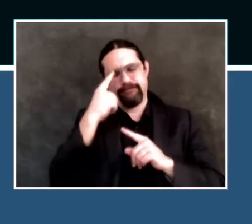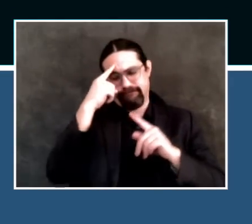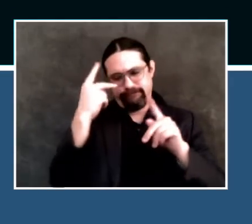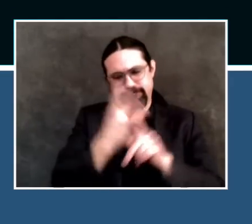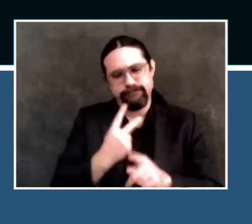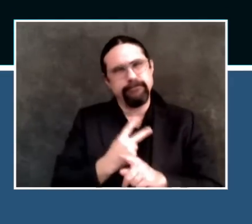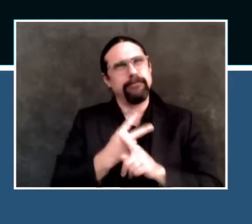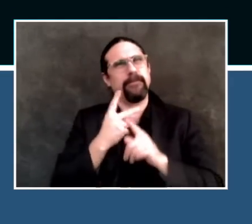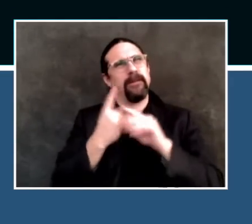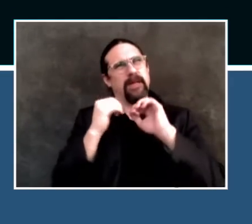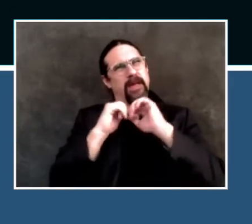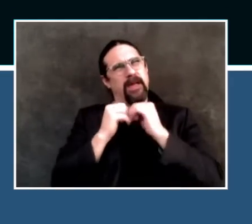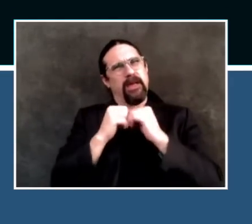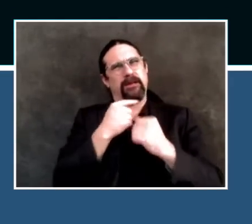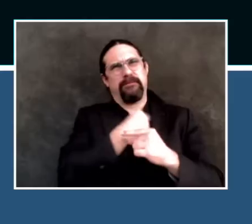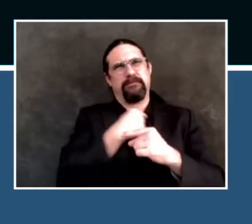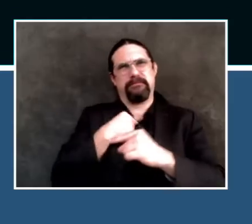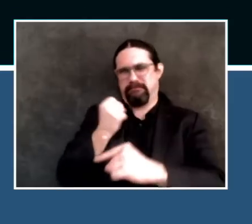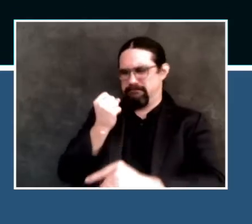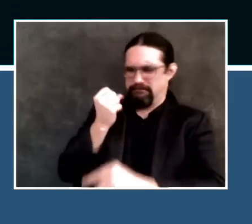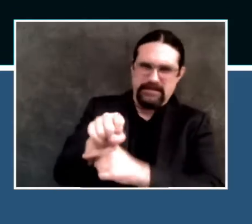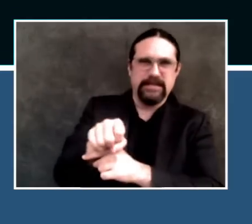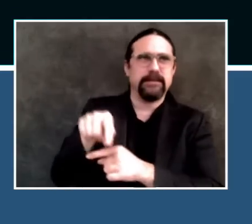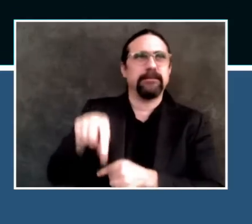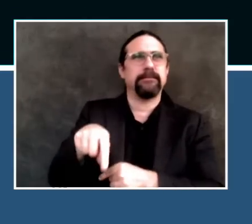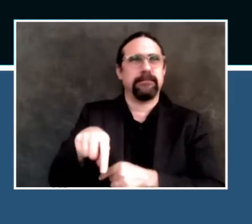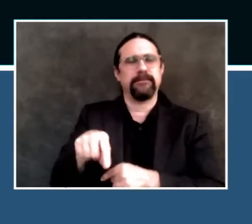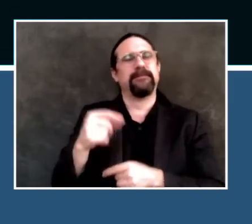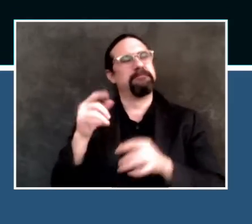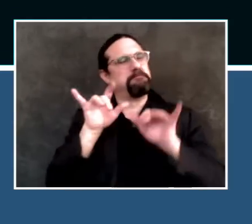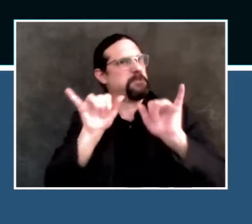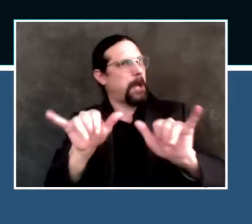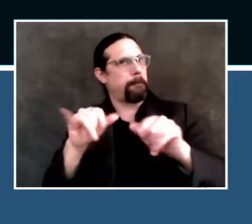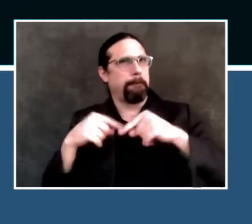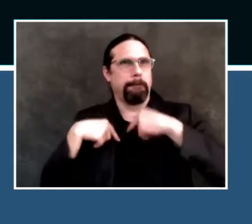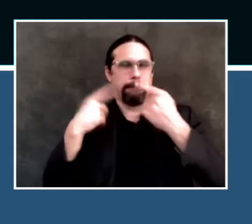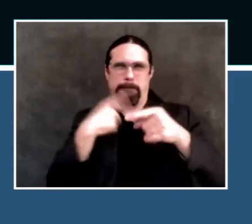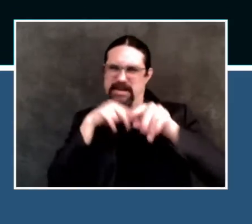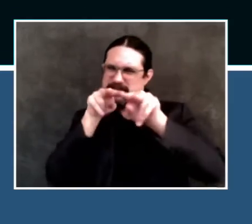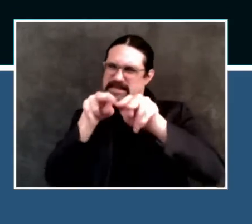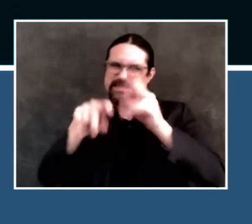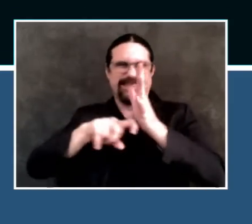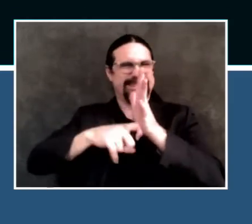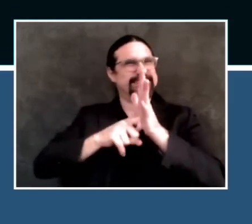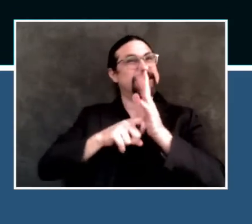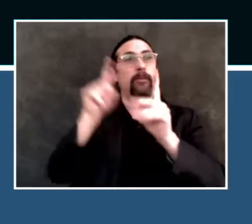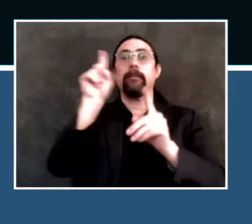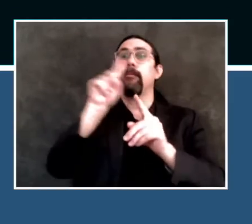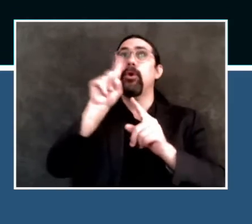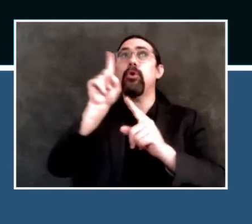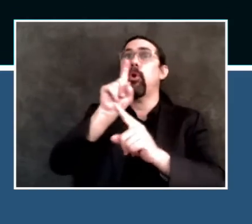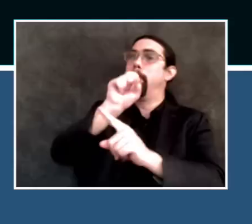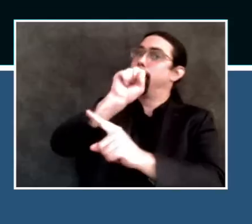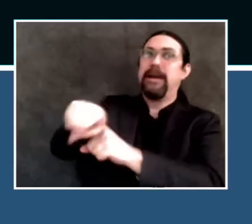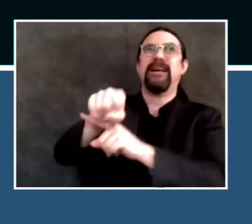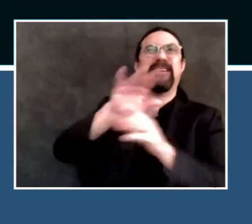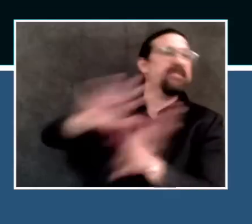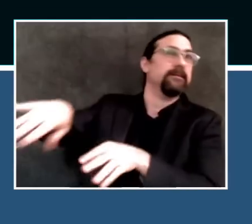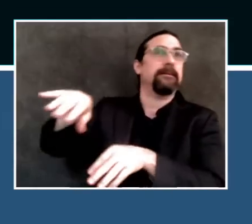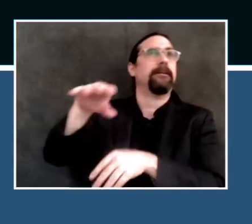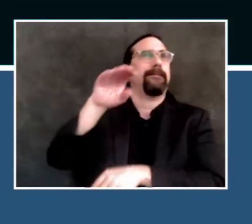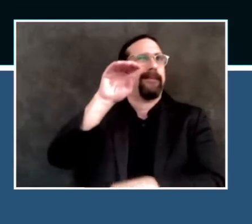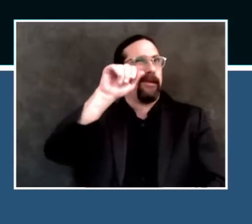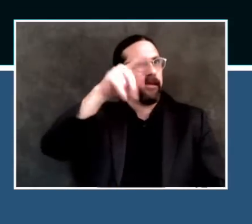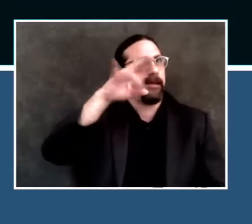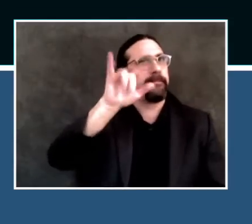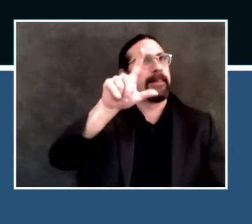door to the next phase where things get better. We have to fight for it. And what we're going to do,